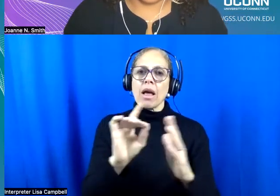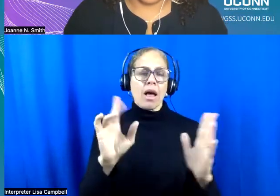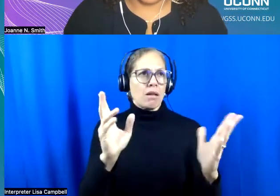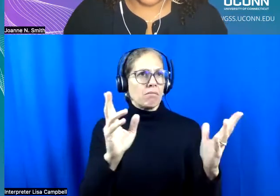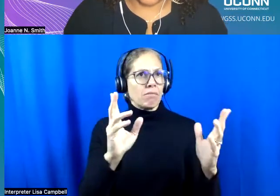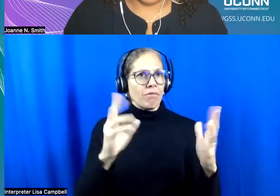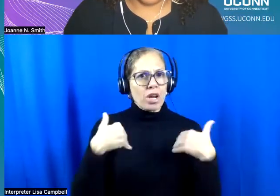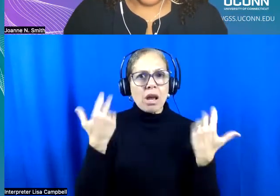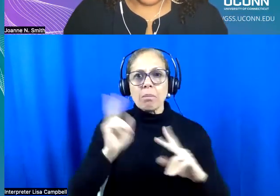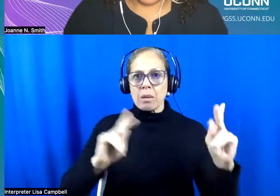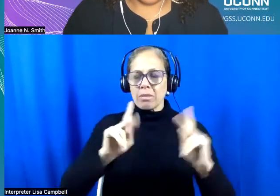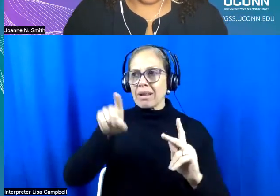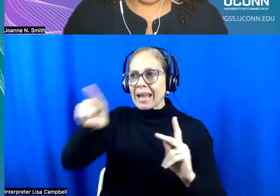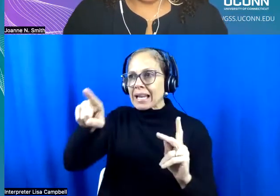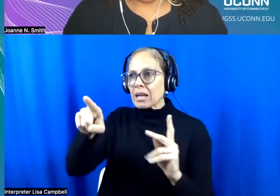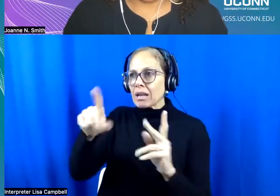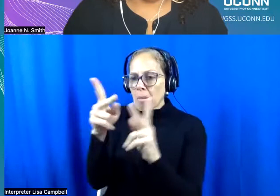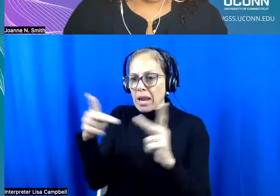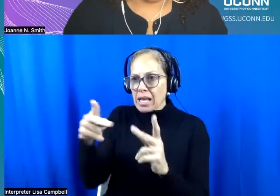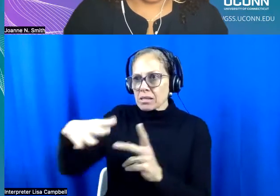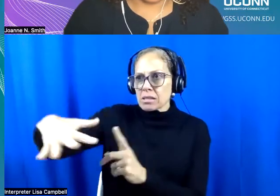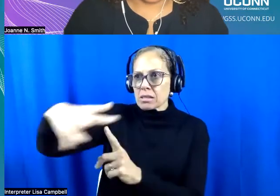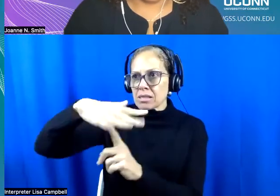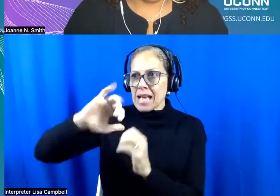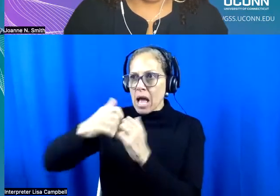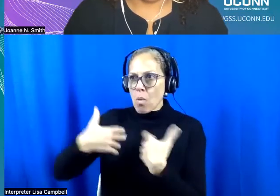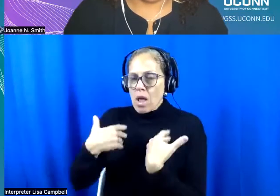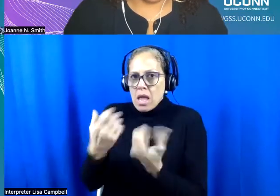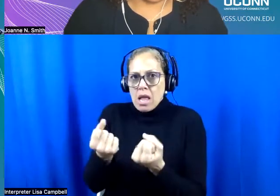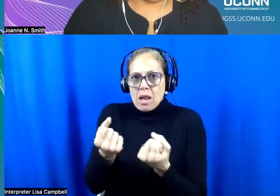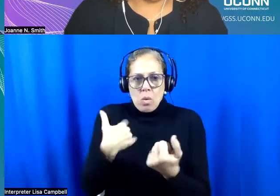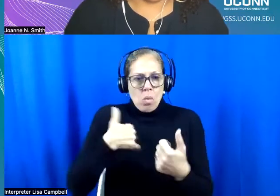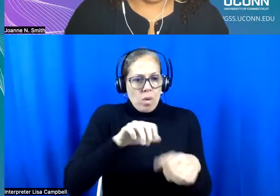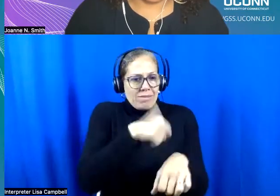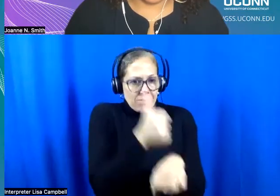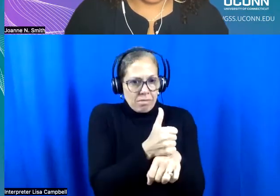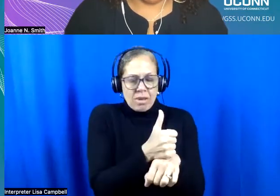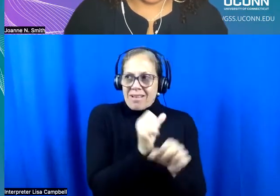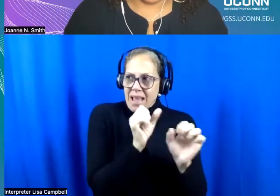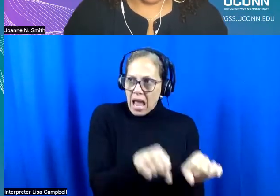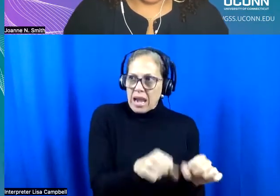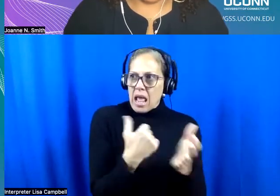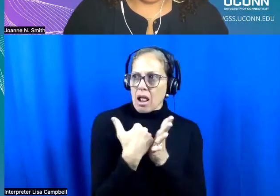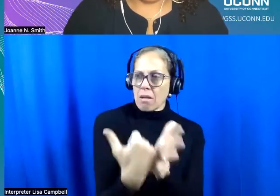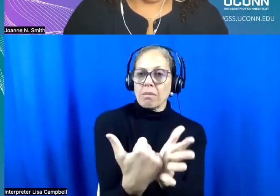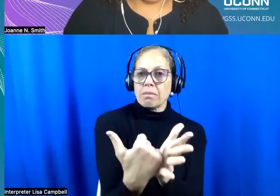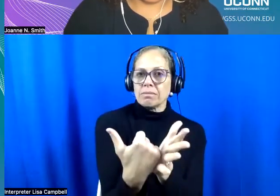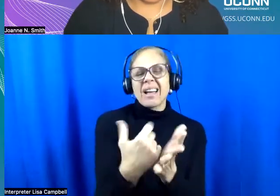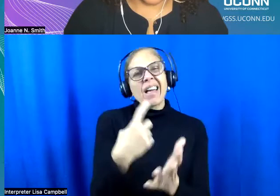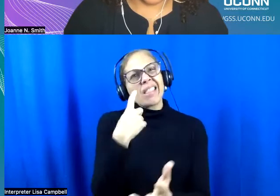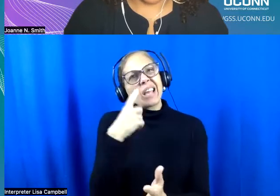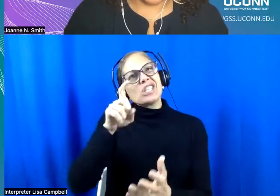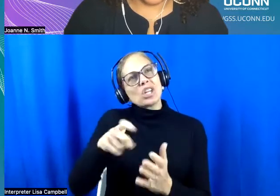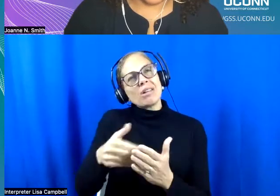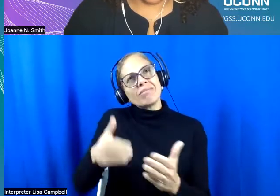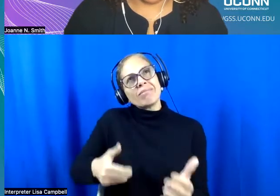conditions for healing to happen. And that's actually one of the things that I wish I would have done sooner in naming, you know, I think when you're